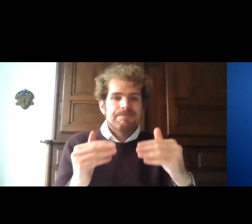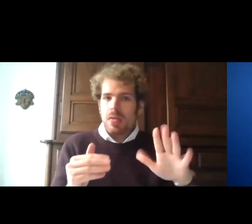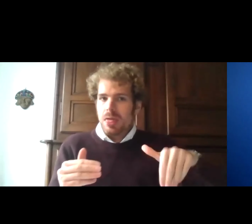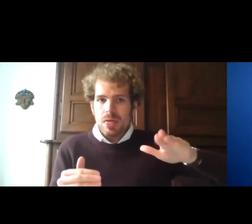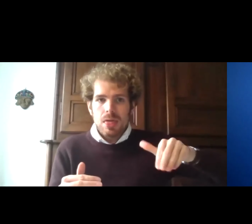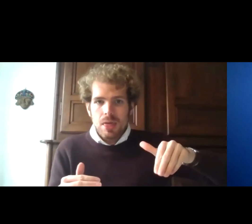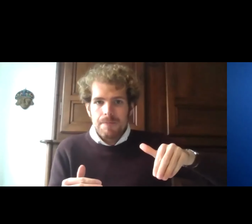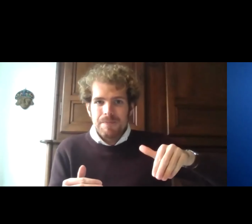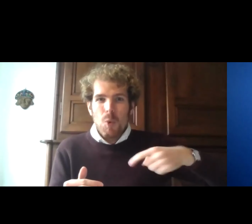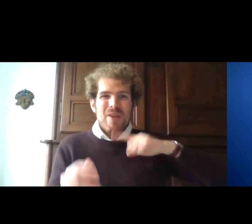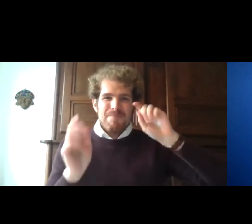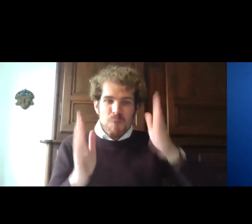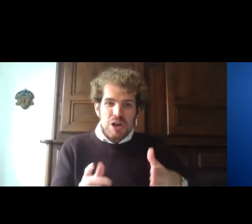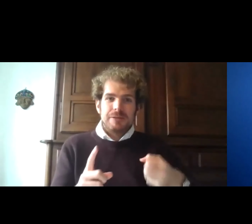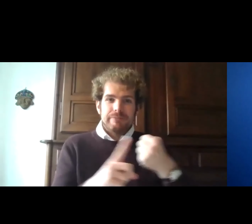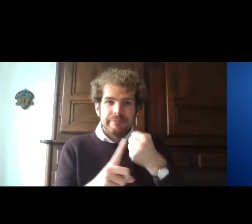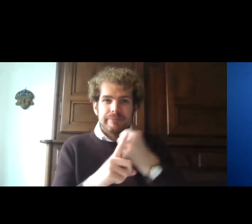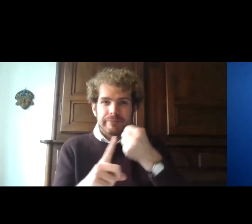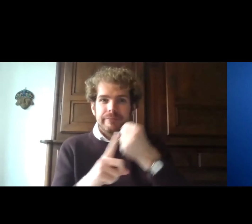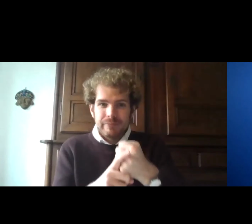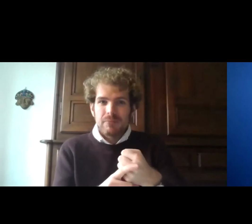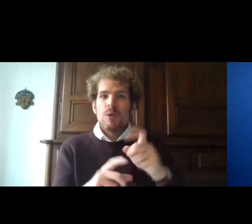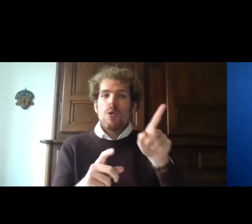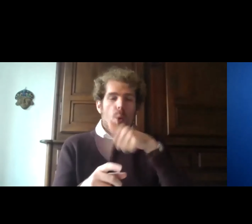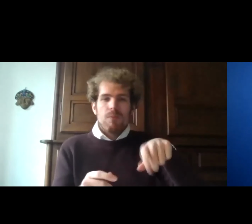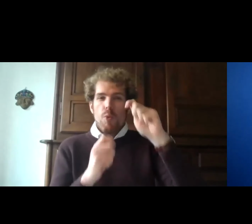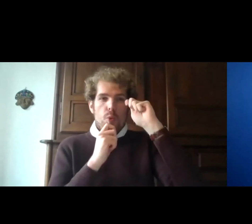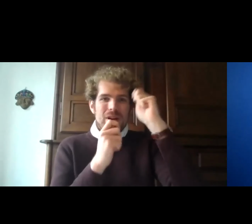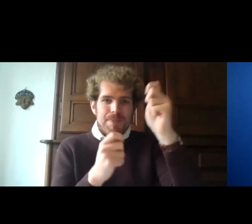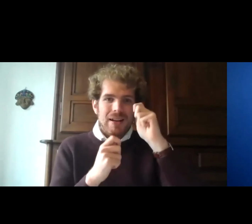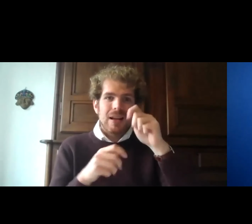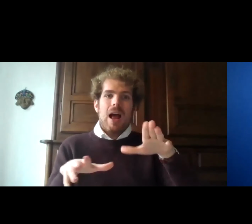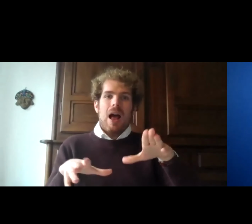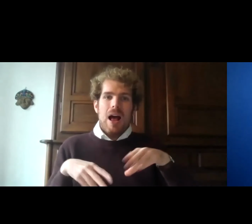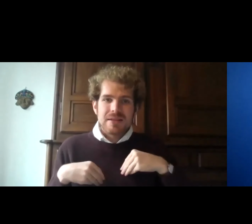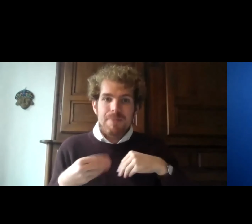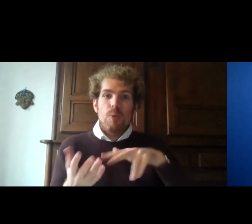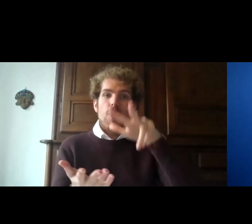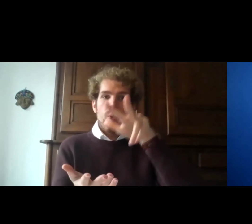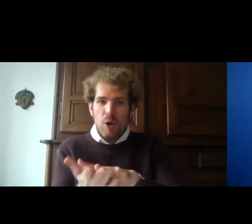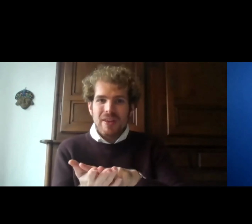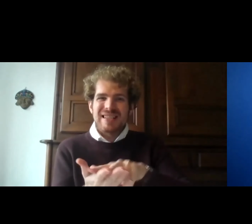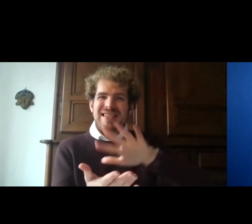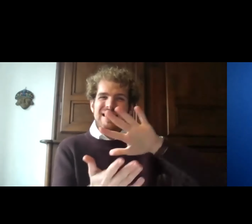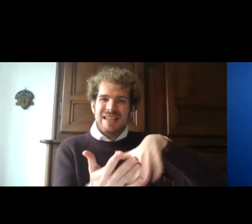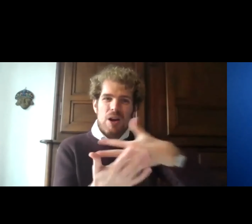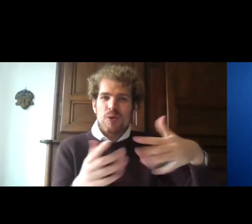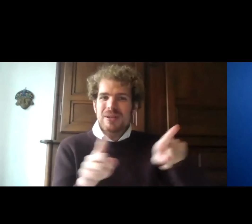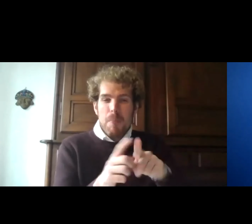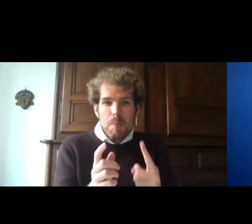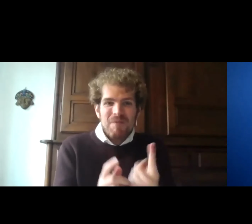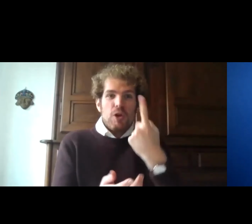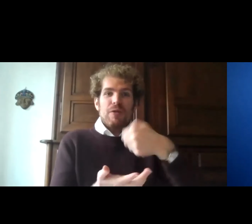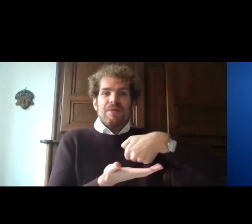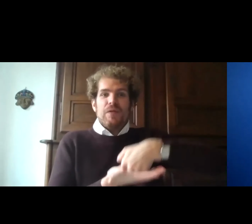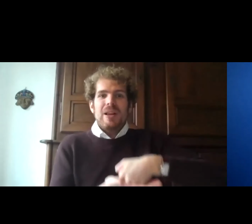they made oralism sort of the official way of teaching, has had a huge impact on